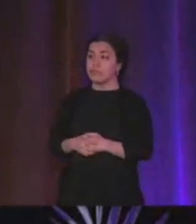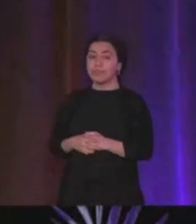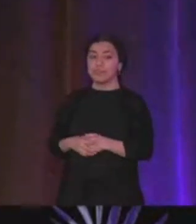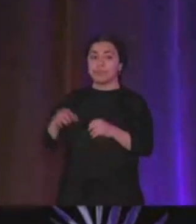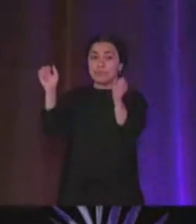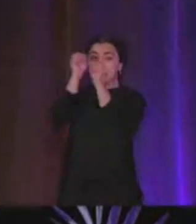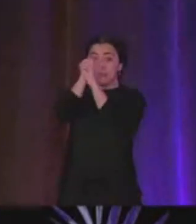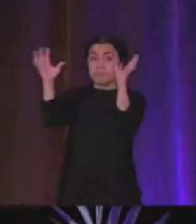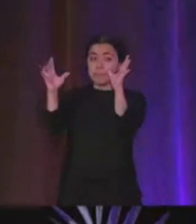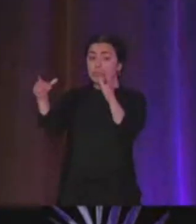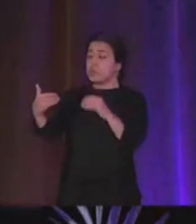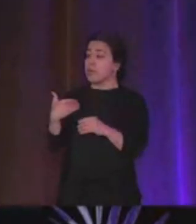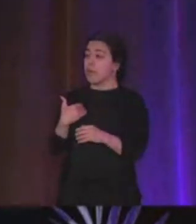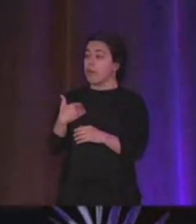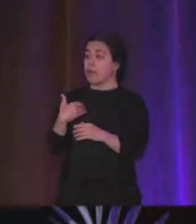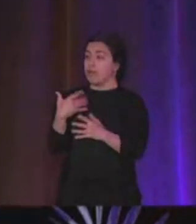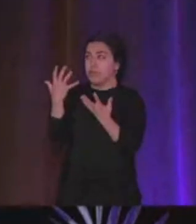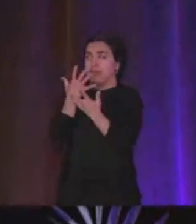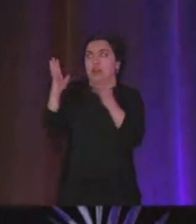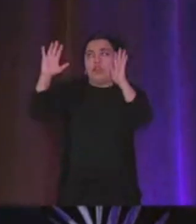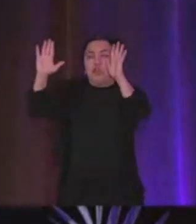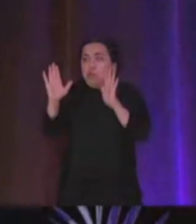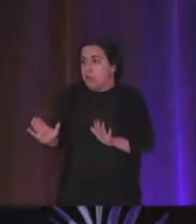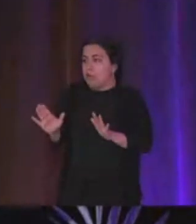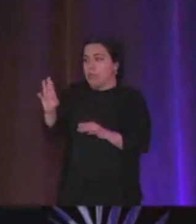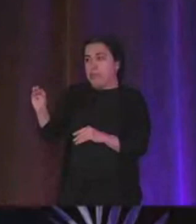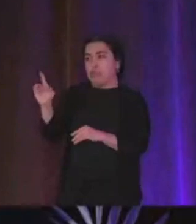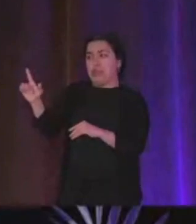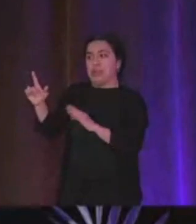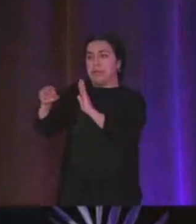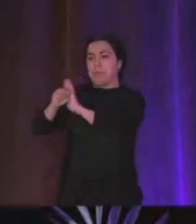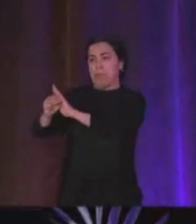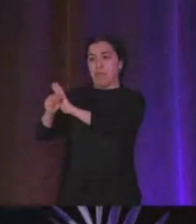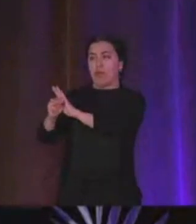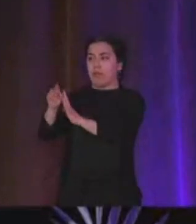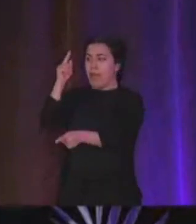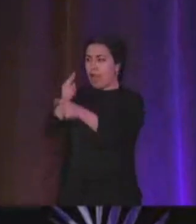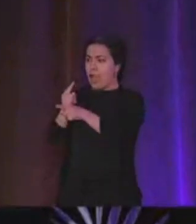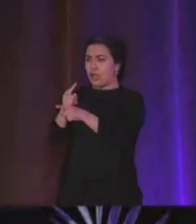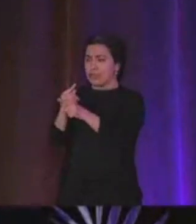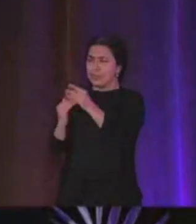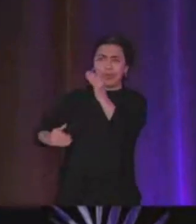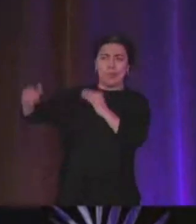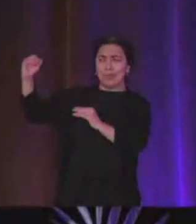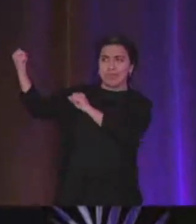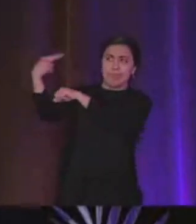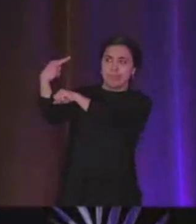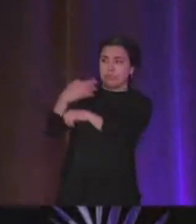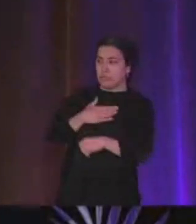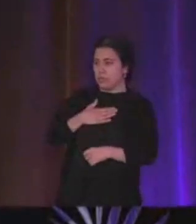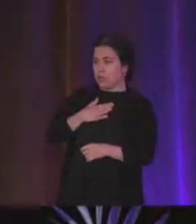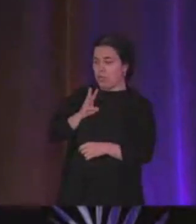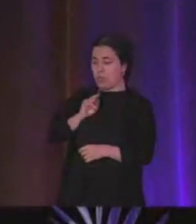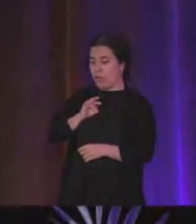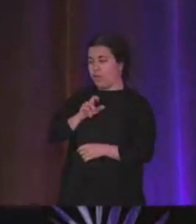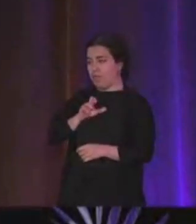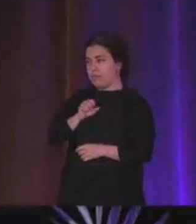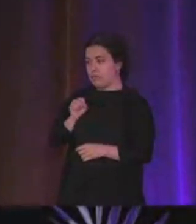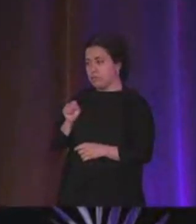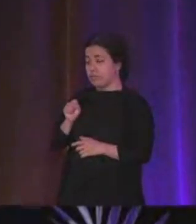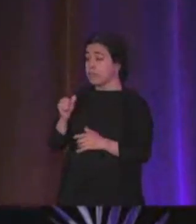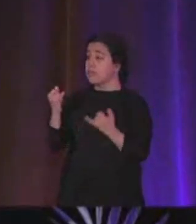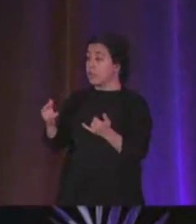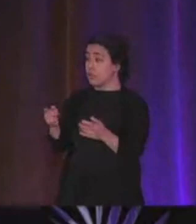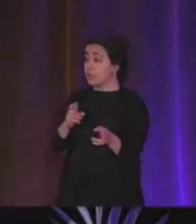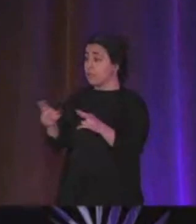Imagine that you have trained an incredible machine learning model whose accuracy outperforms your wildest dreams. Now, you are ready to